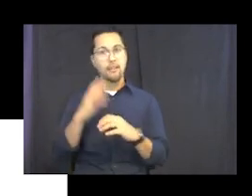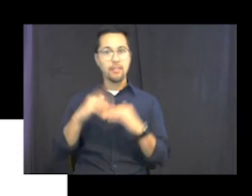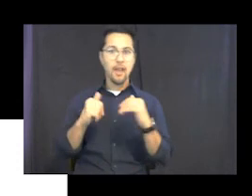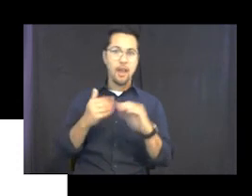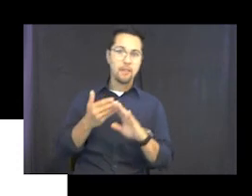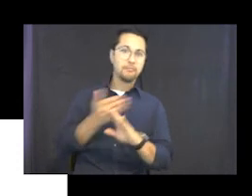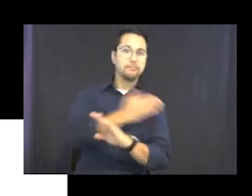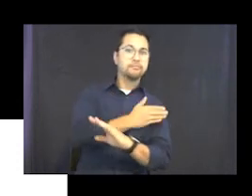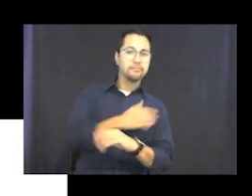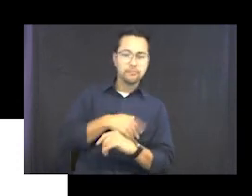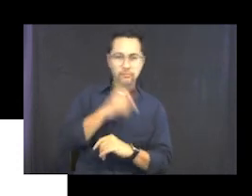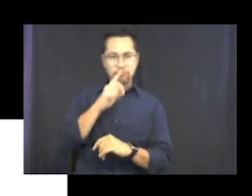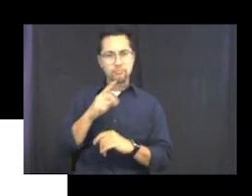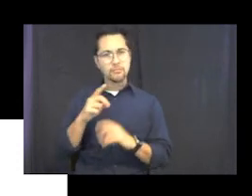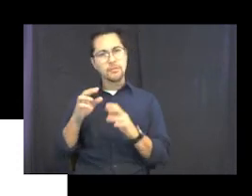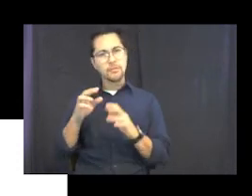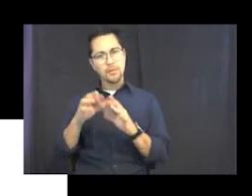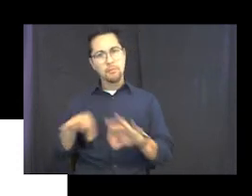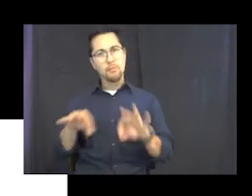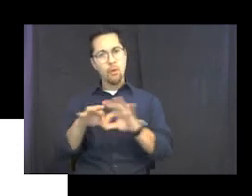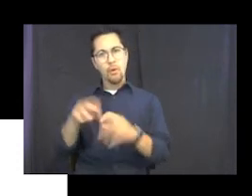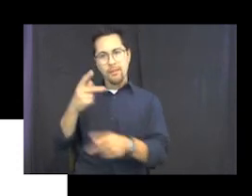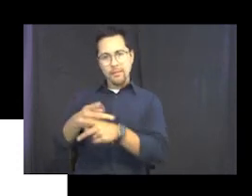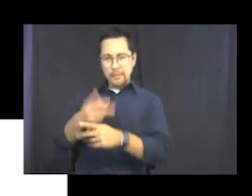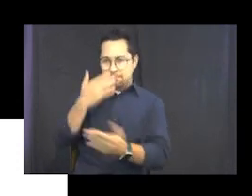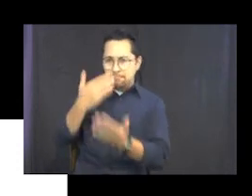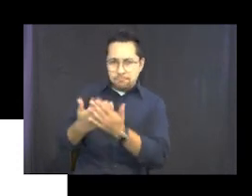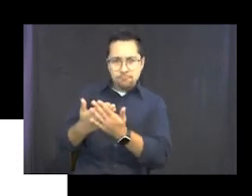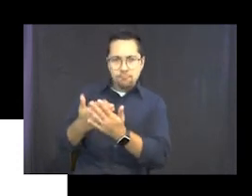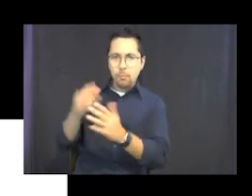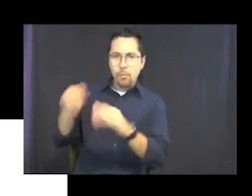the keys to keeping a good provider.